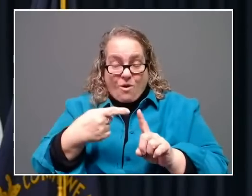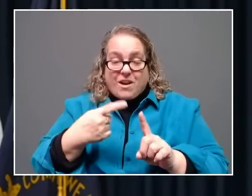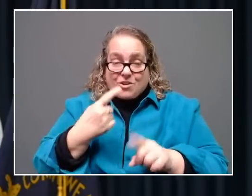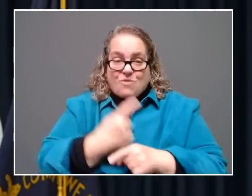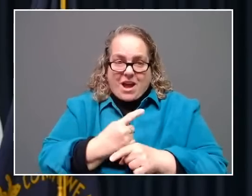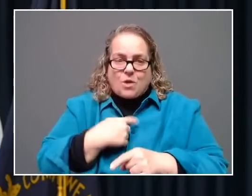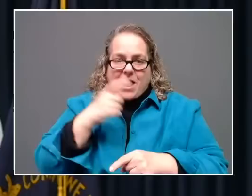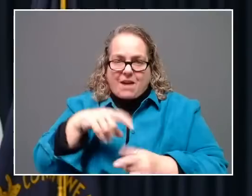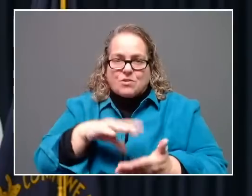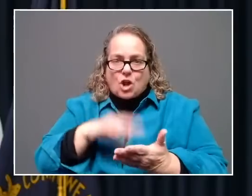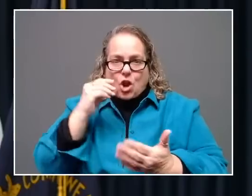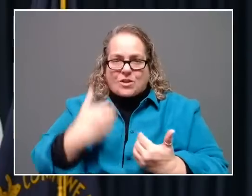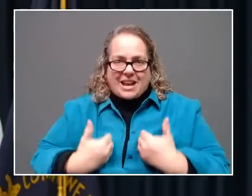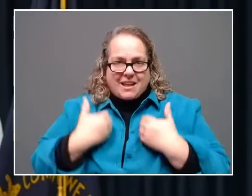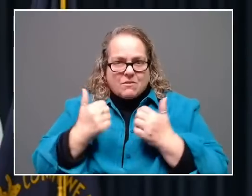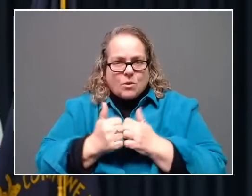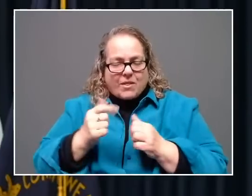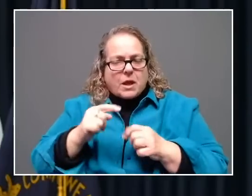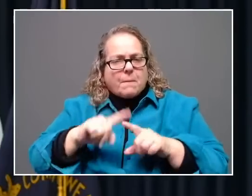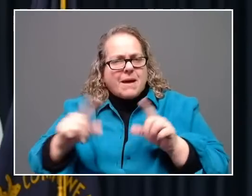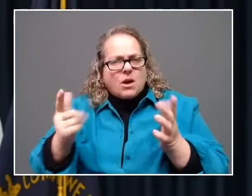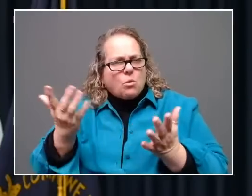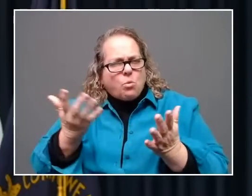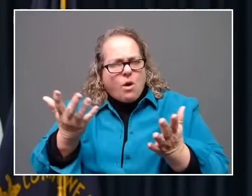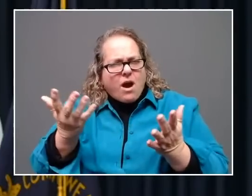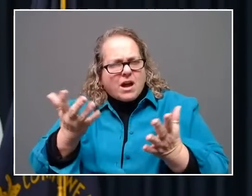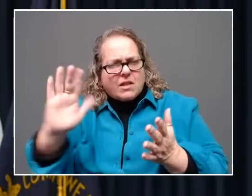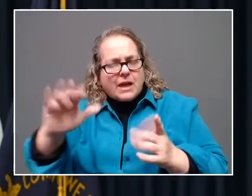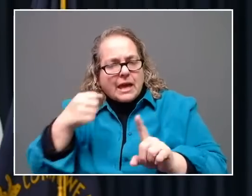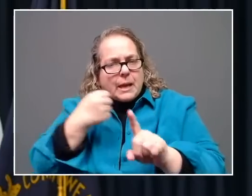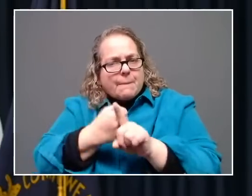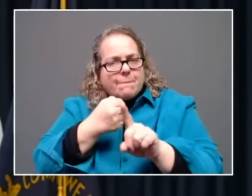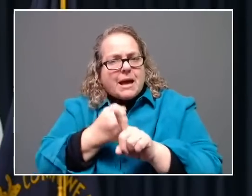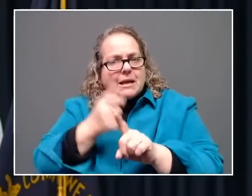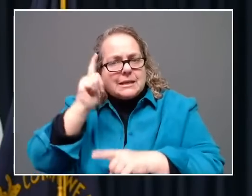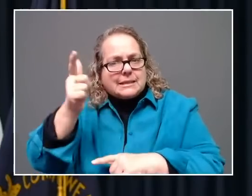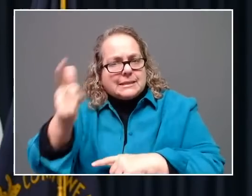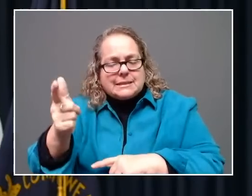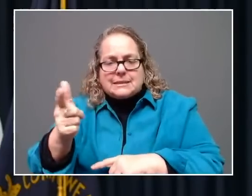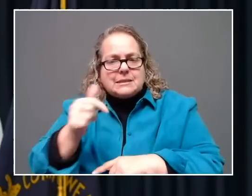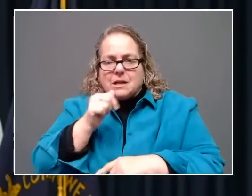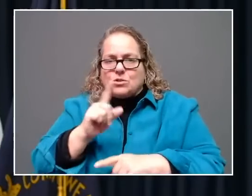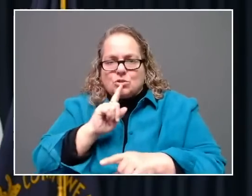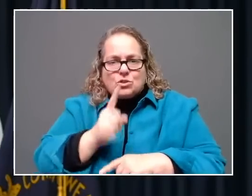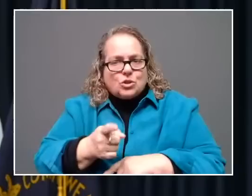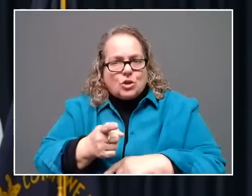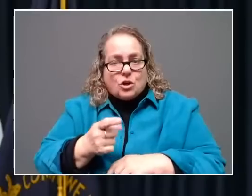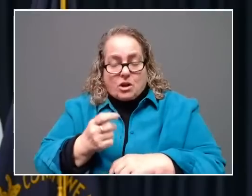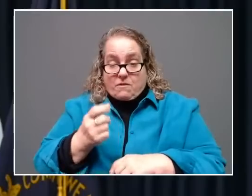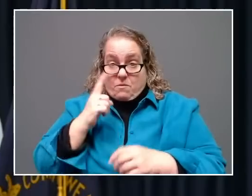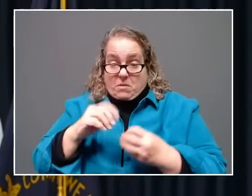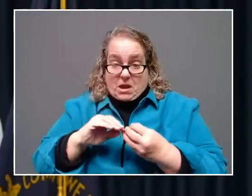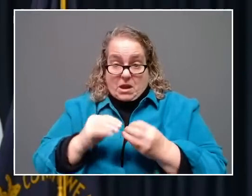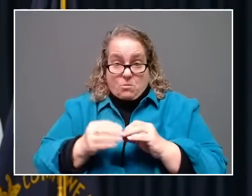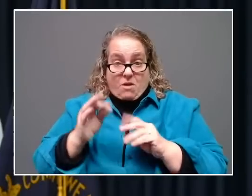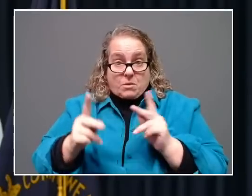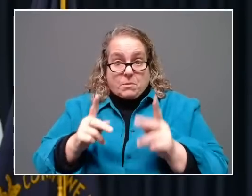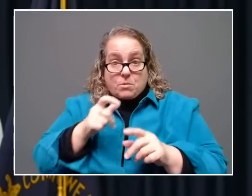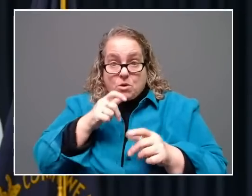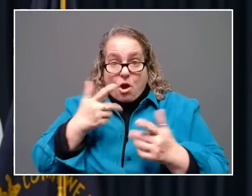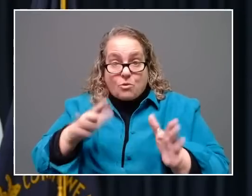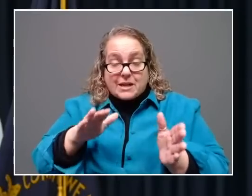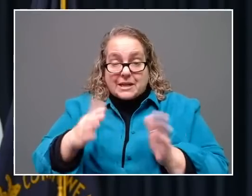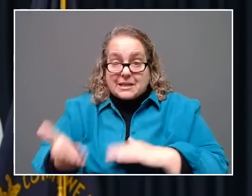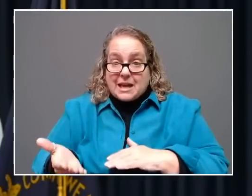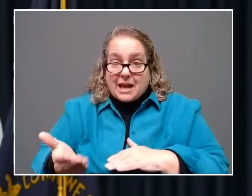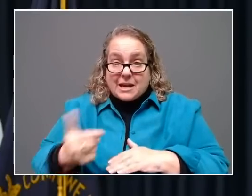COVID, but its impacts, even from what we have already been through, from the number of people who have died, which I don't think folks